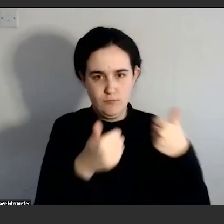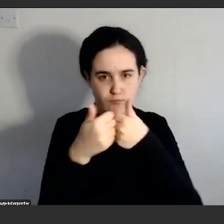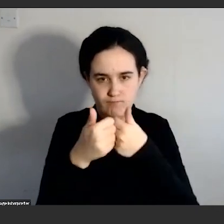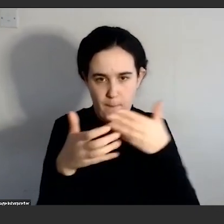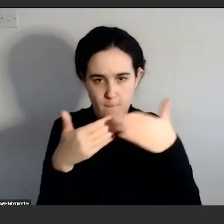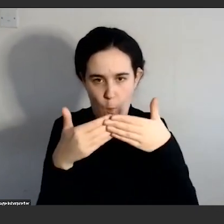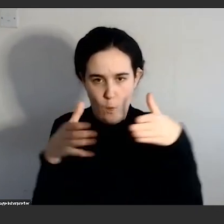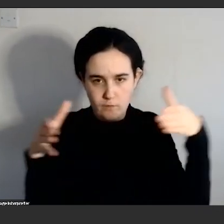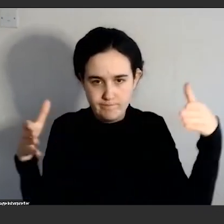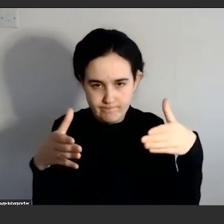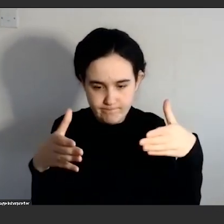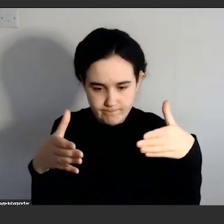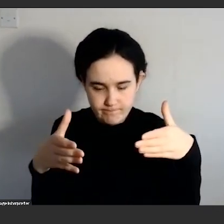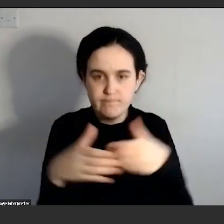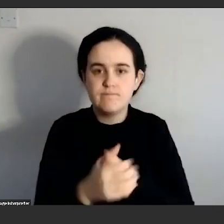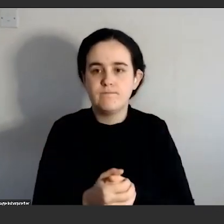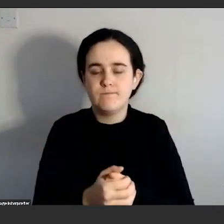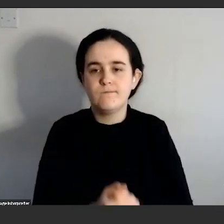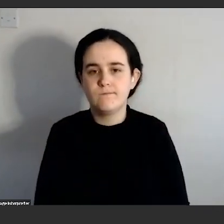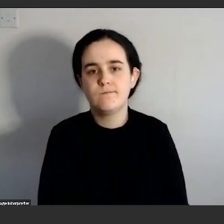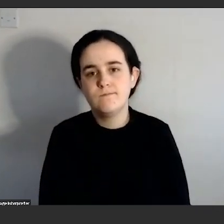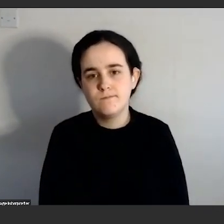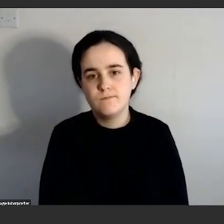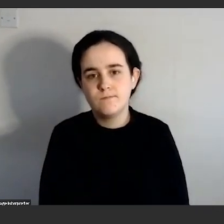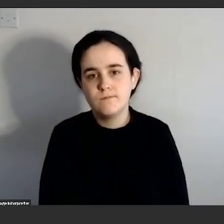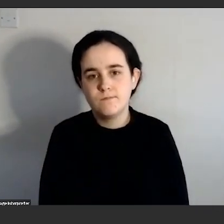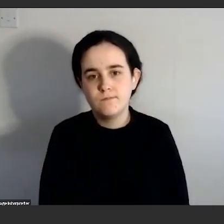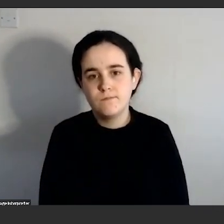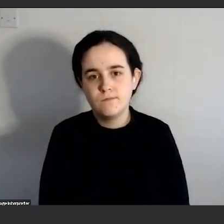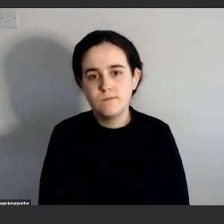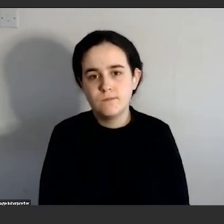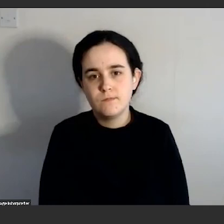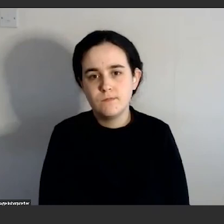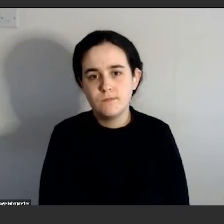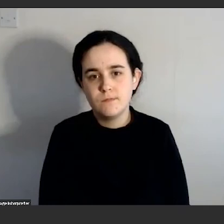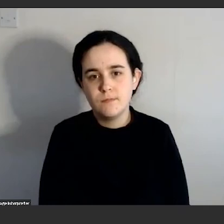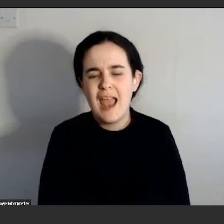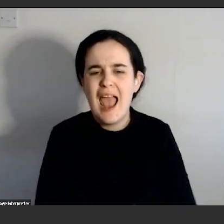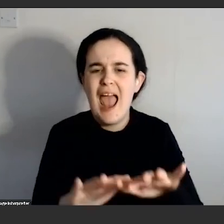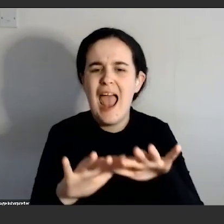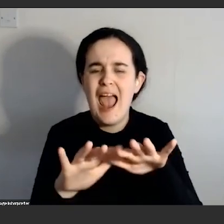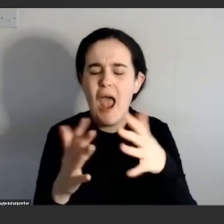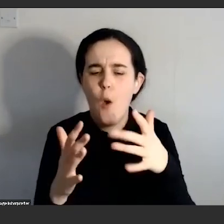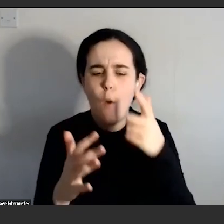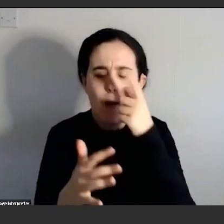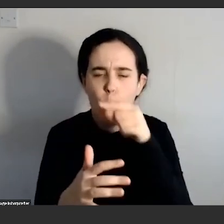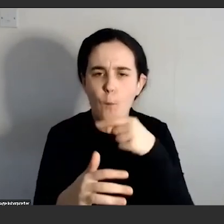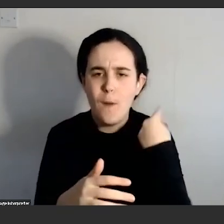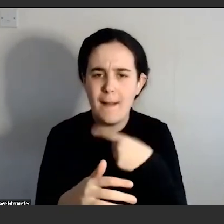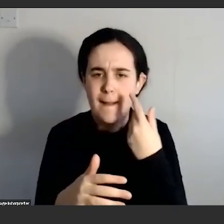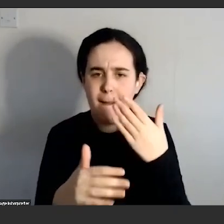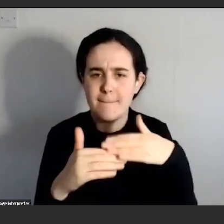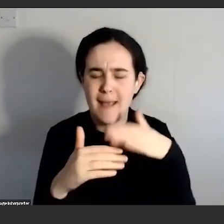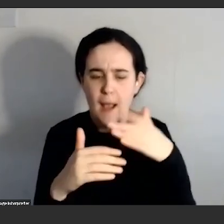I don't think, for me, it's always just resources. I think when we're looking, for example, at the attitude of health workers, for